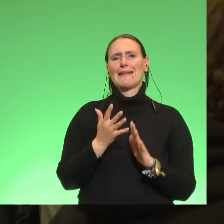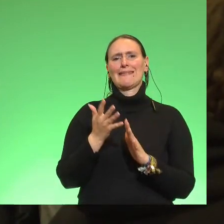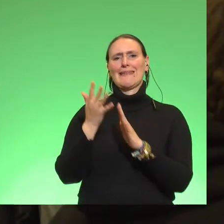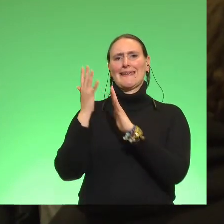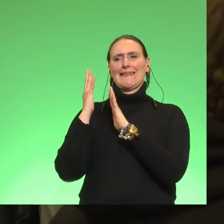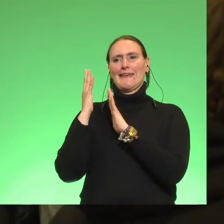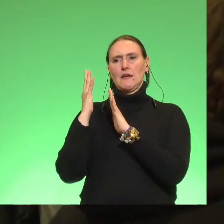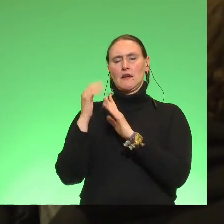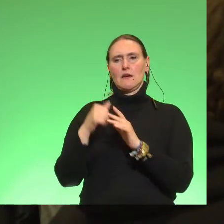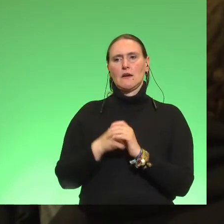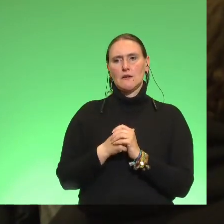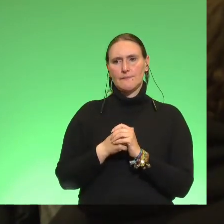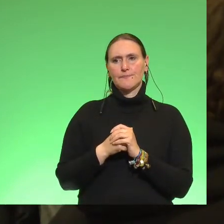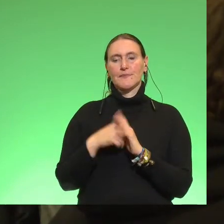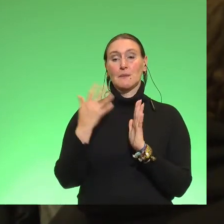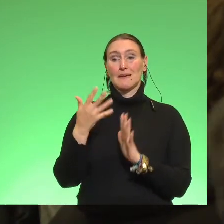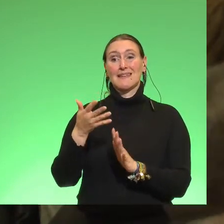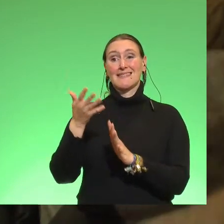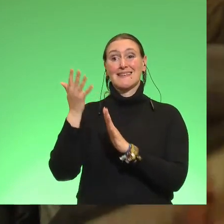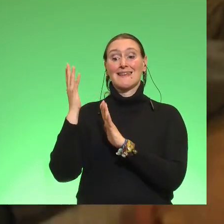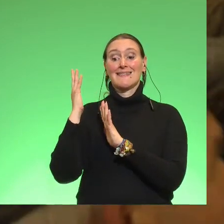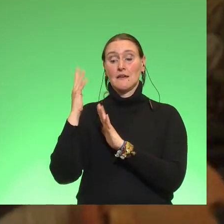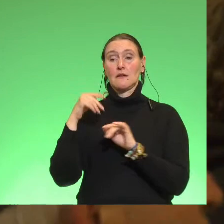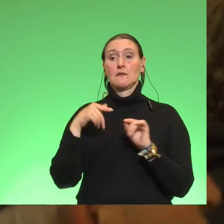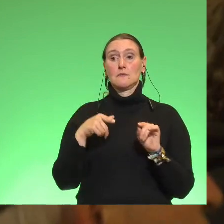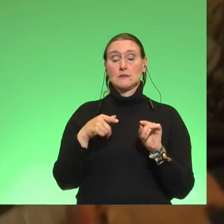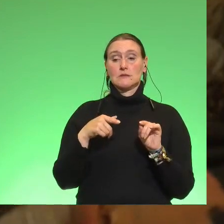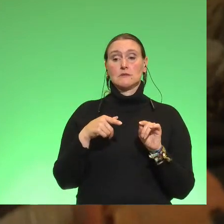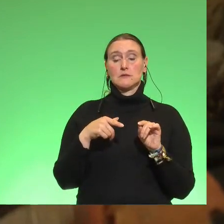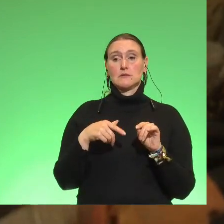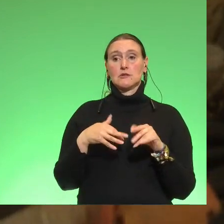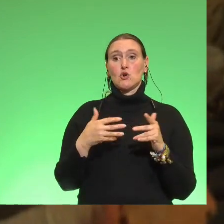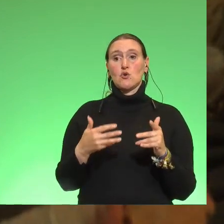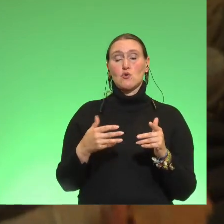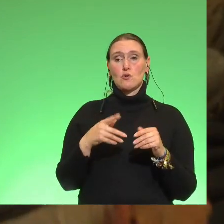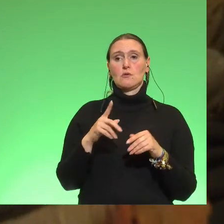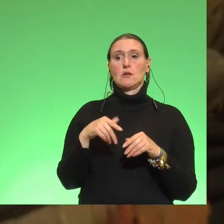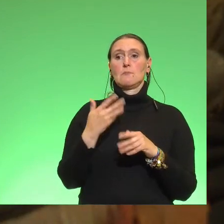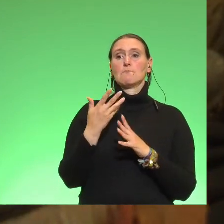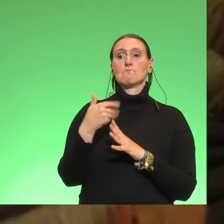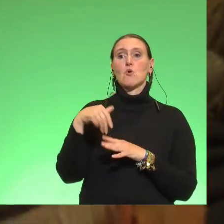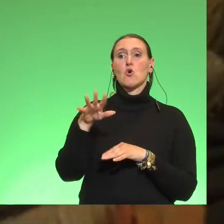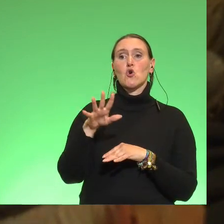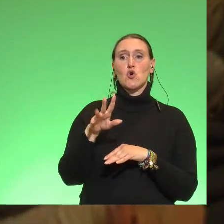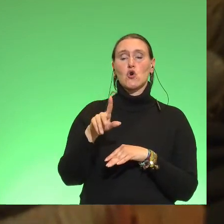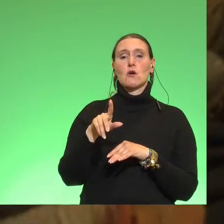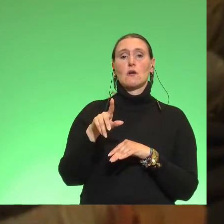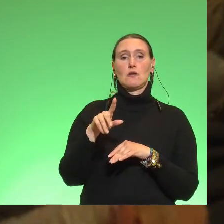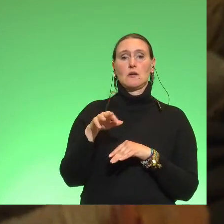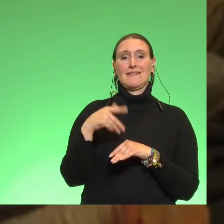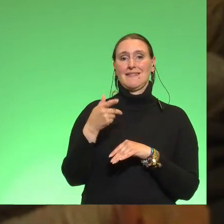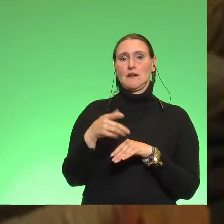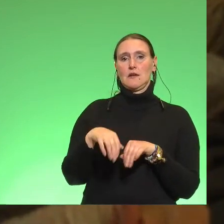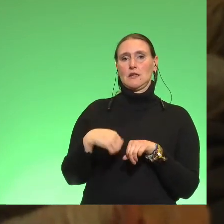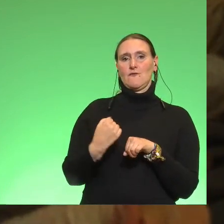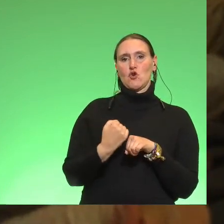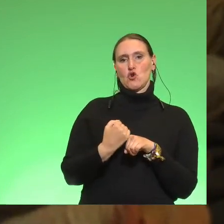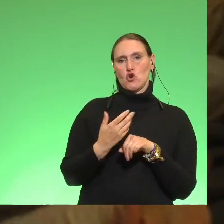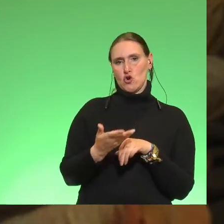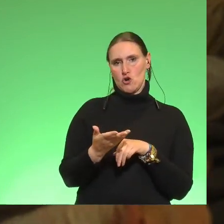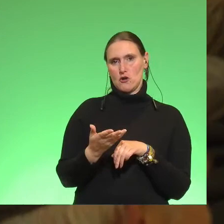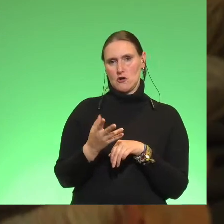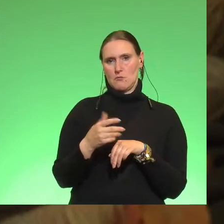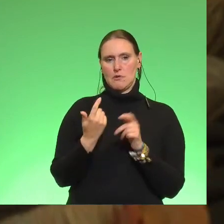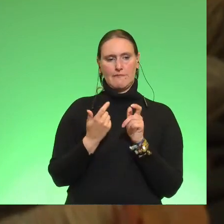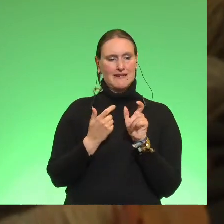like in a small book. But for us, it's more like a verb or like adjective rather than